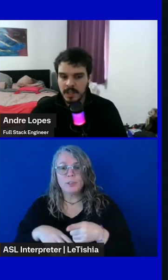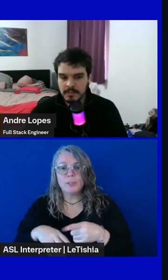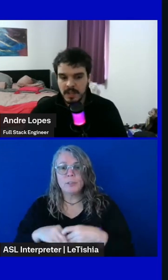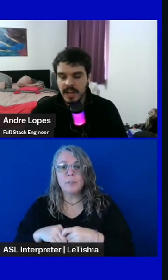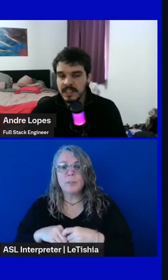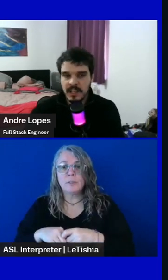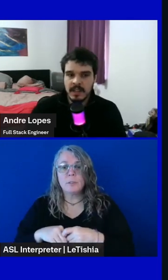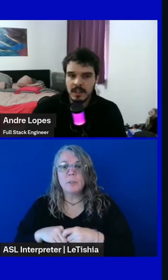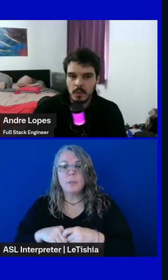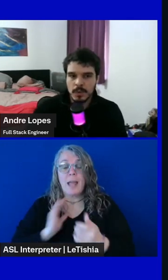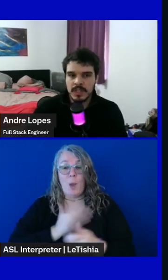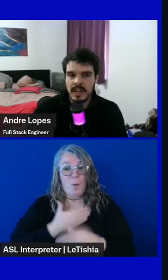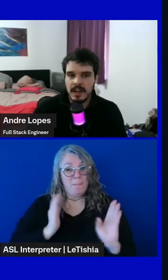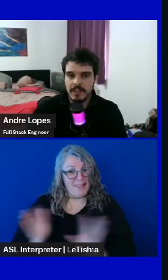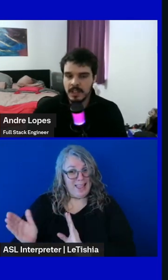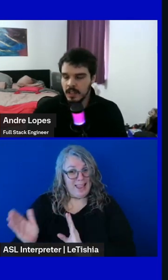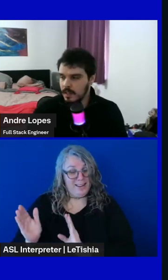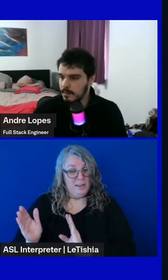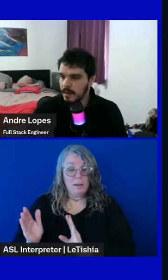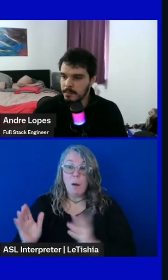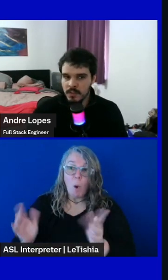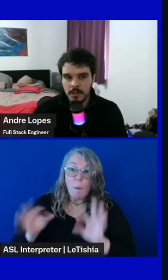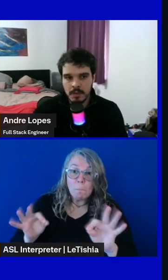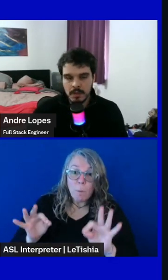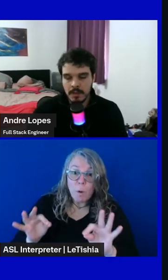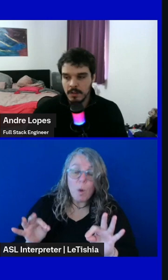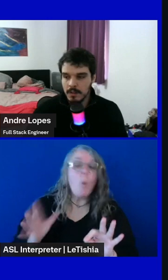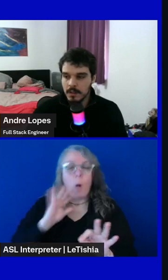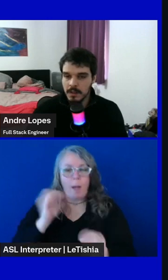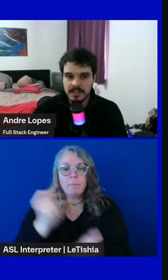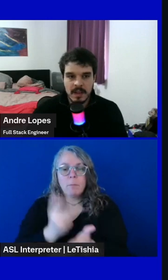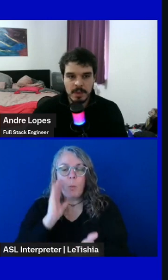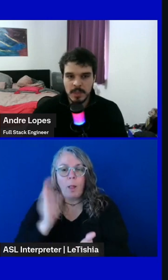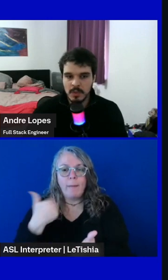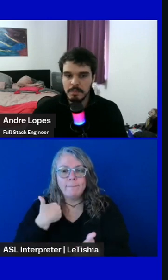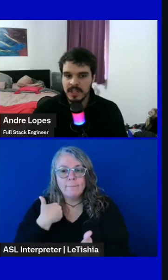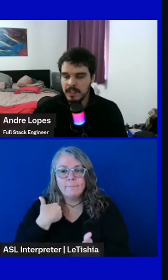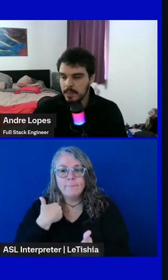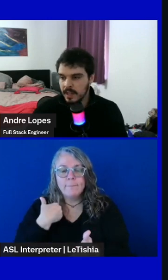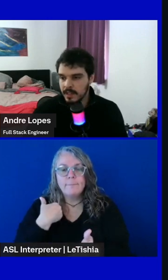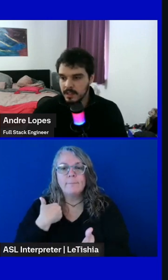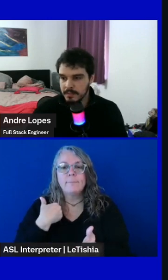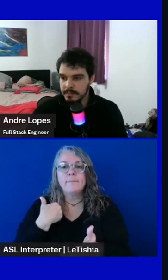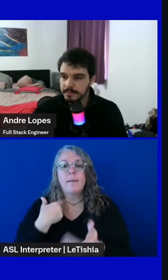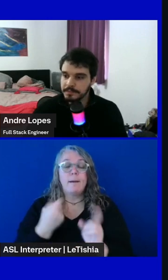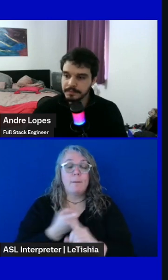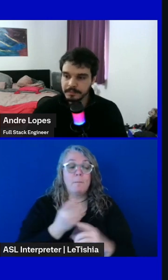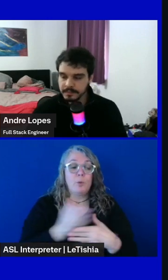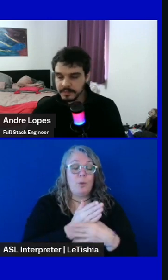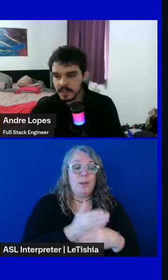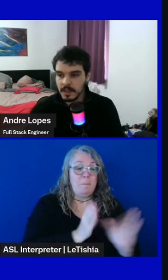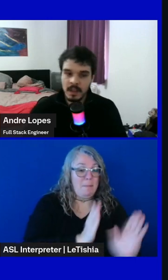And our plan, ideally, we would have a approval step between plan and apply,